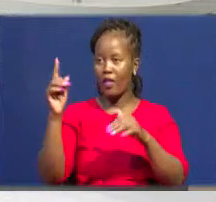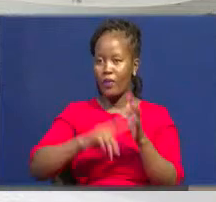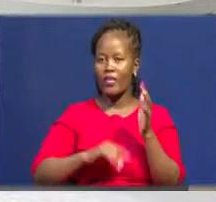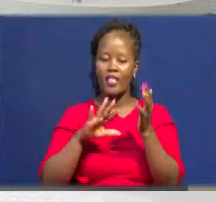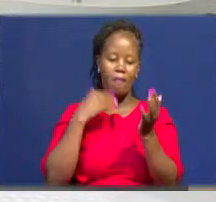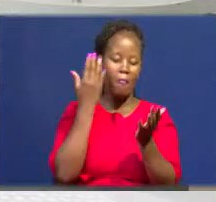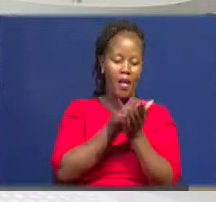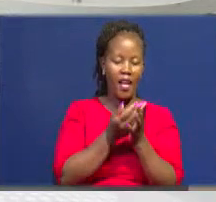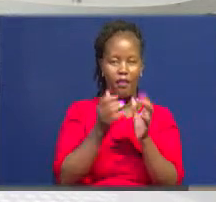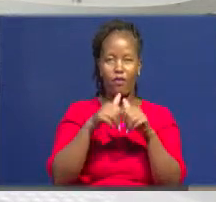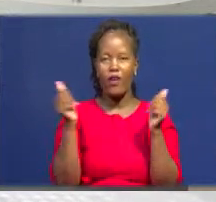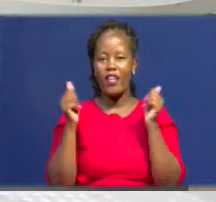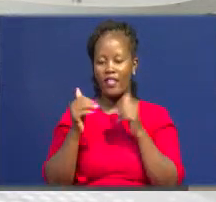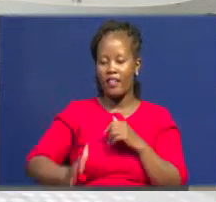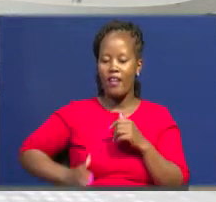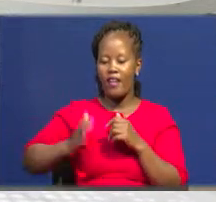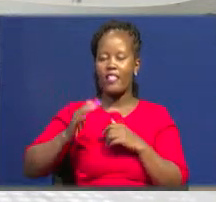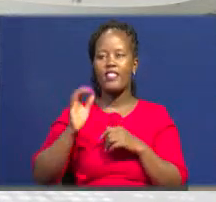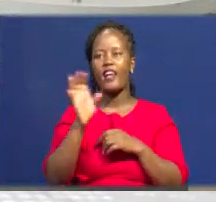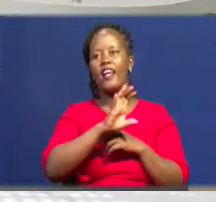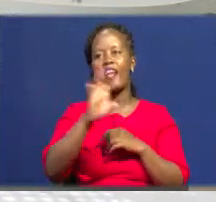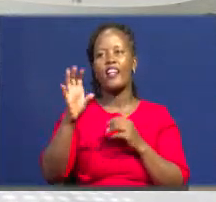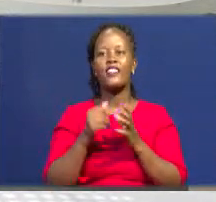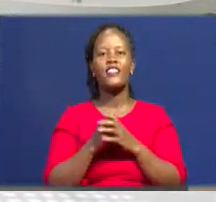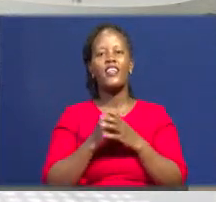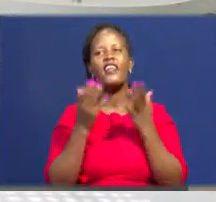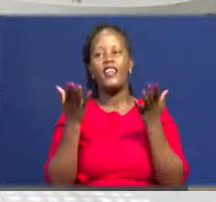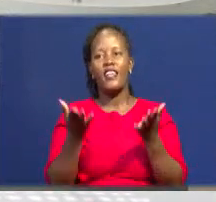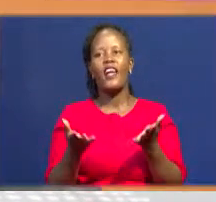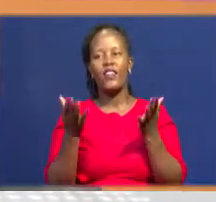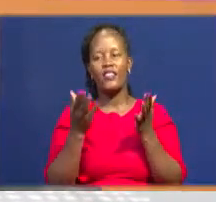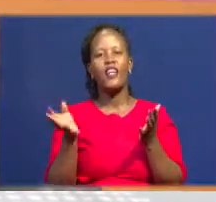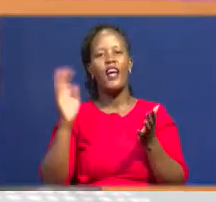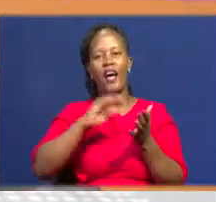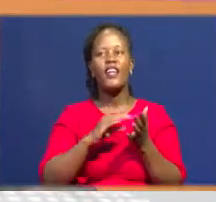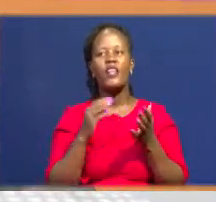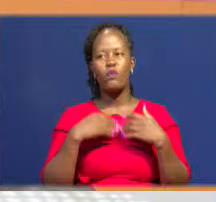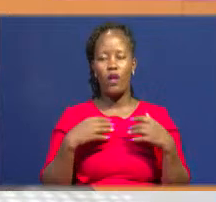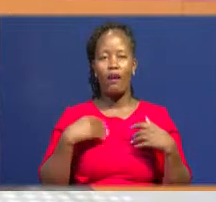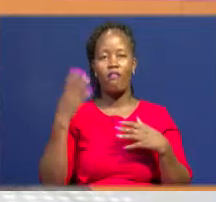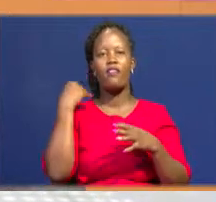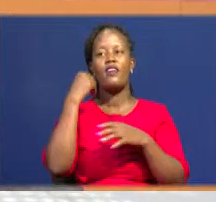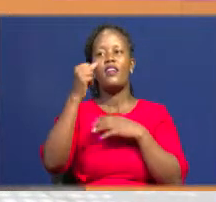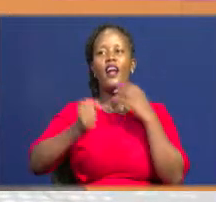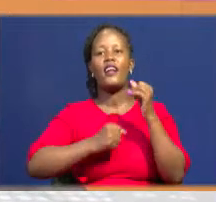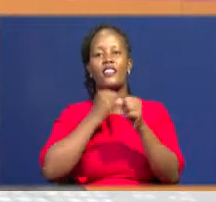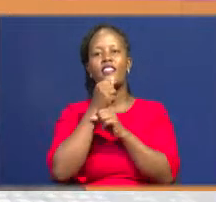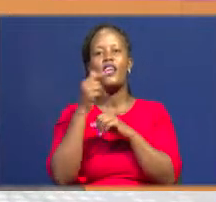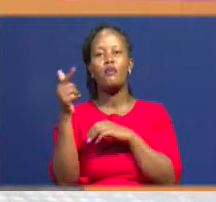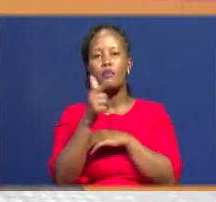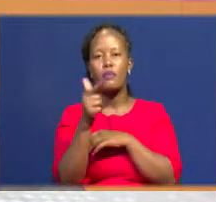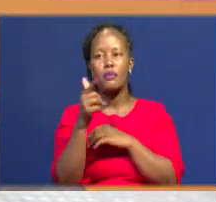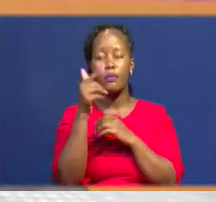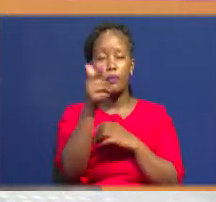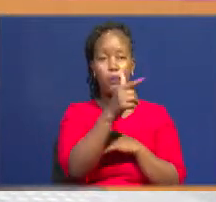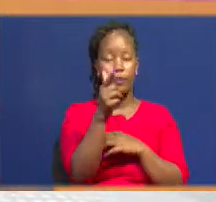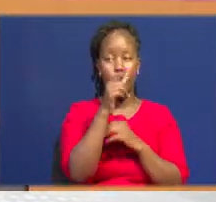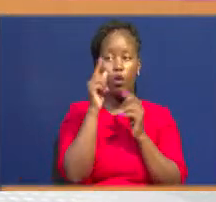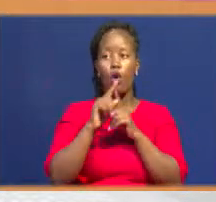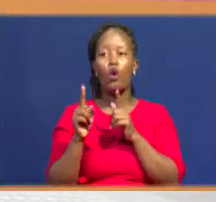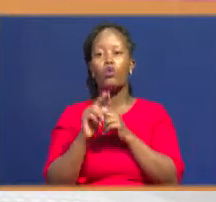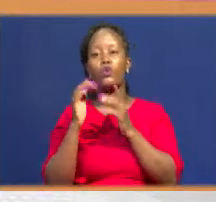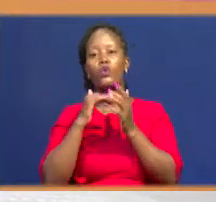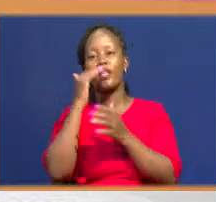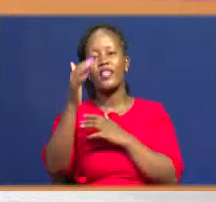Salama. Thank you. All right. We'll be playing you back some clips from this safari from last year. And next, let's talk about another event that is happening